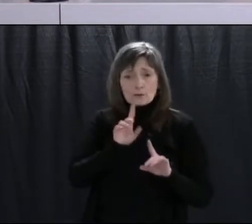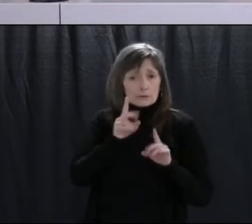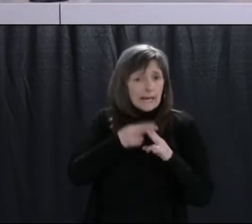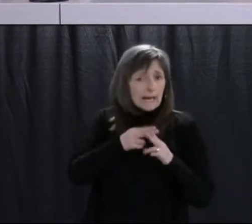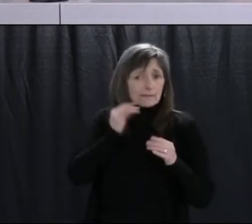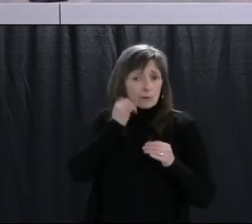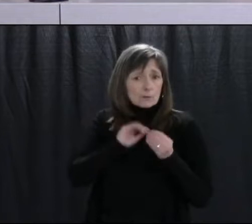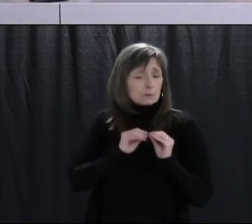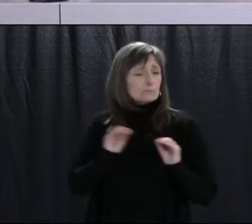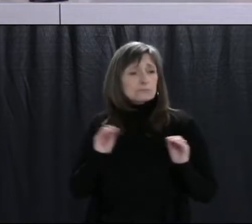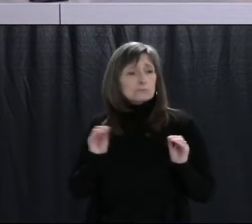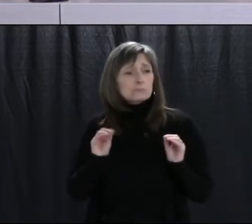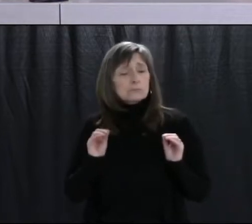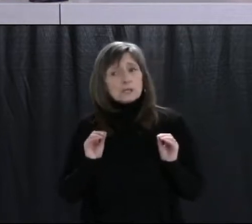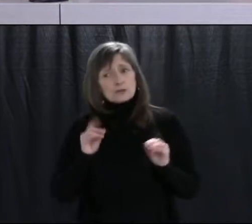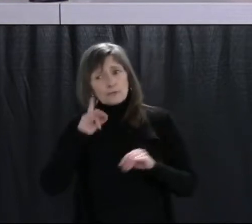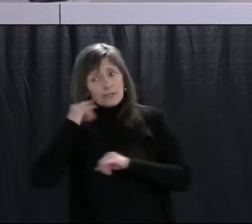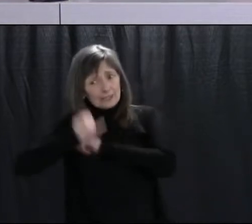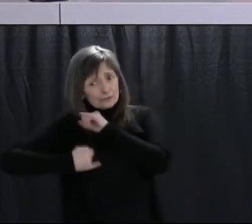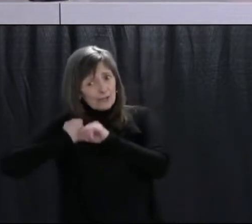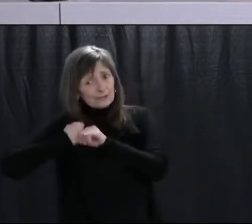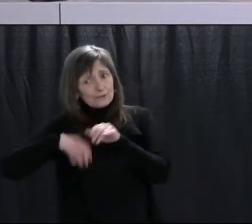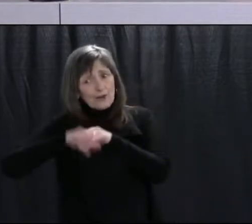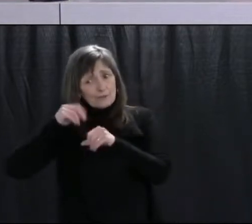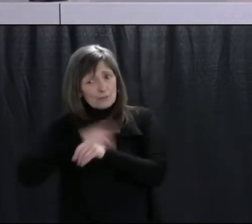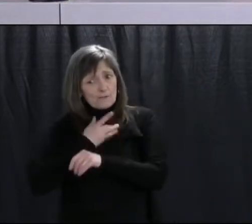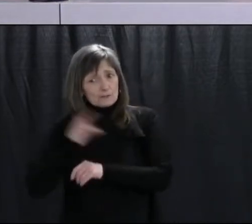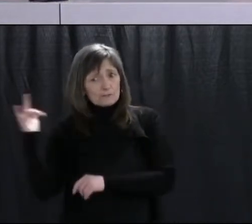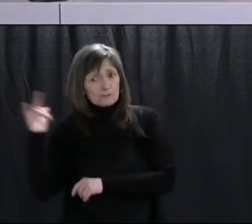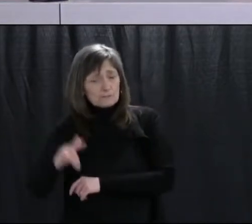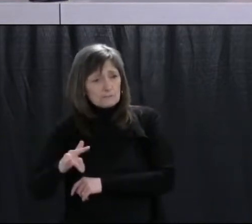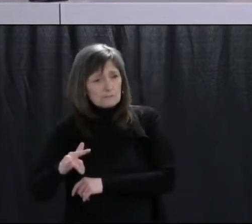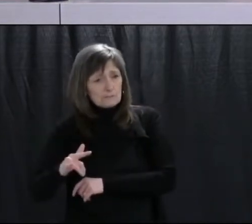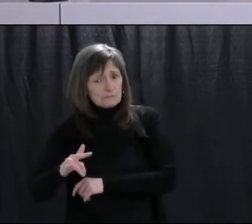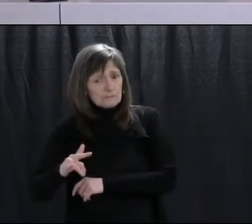new form to fill for international and out-of-province travelers